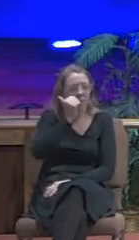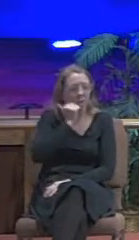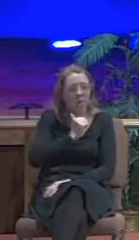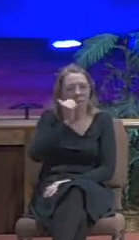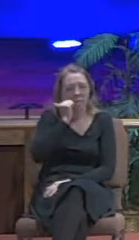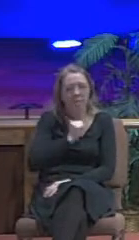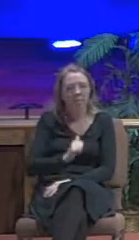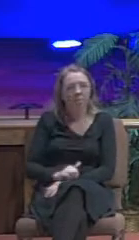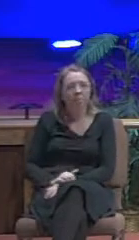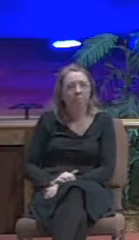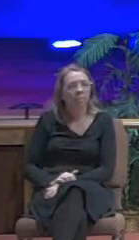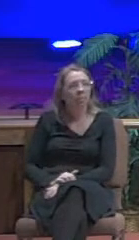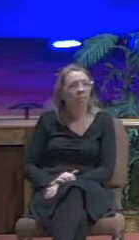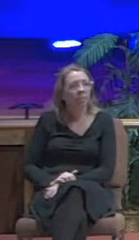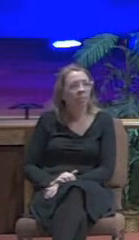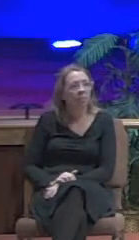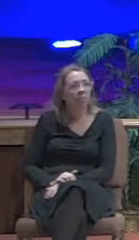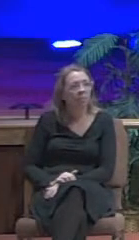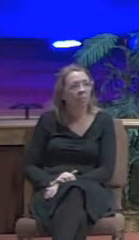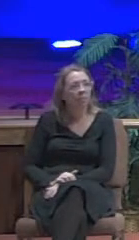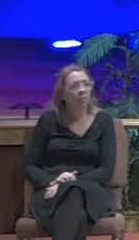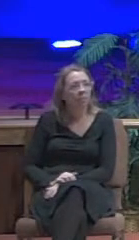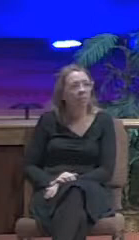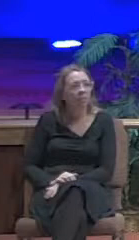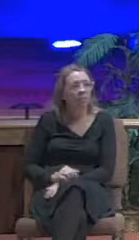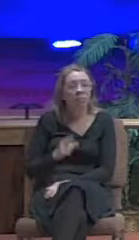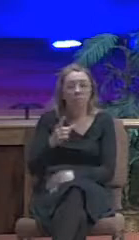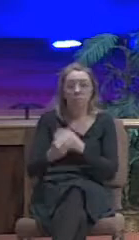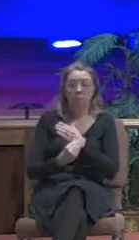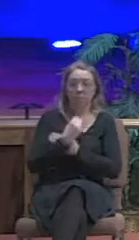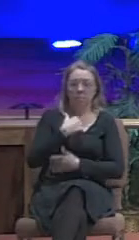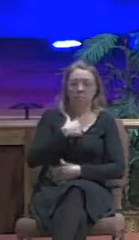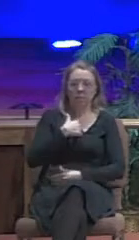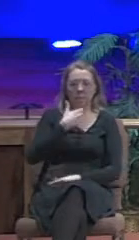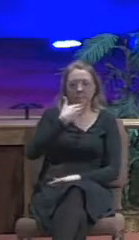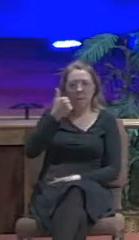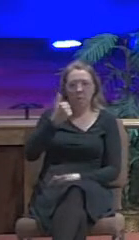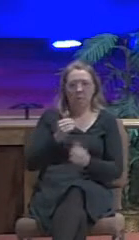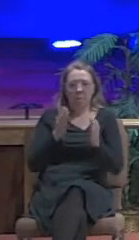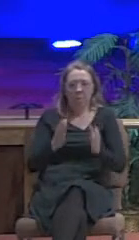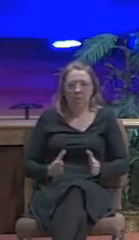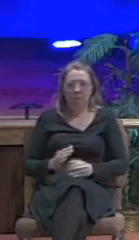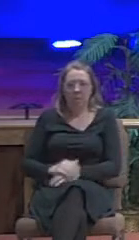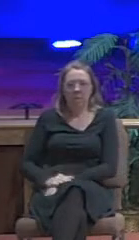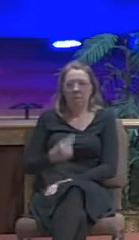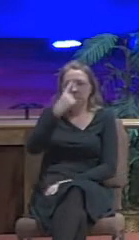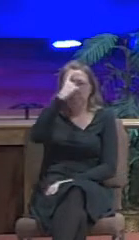She makes me a better person because of her meek spirit.